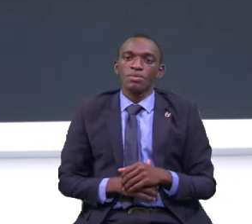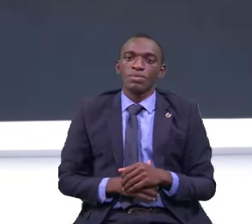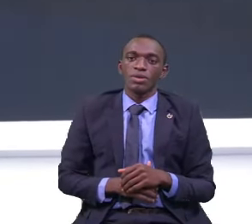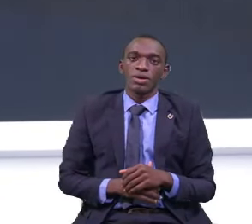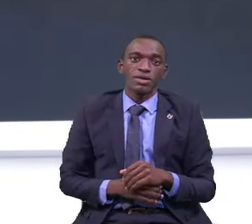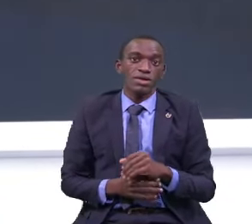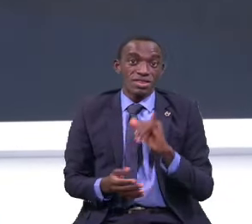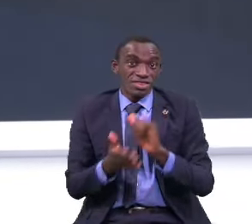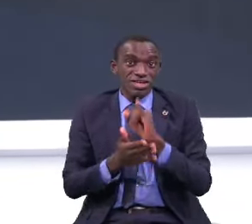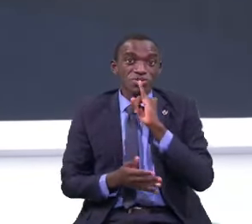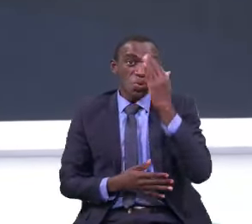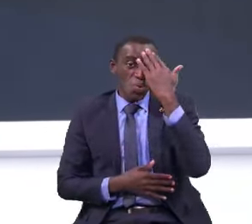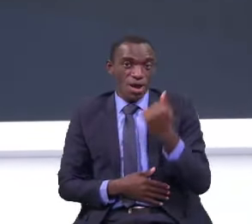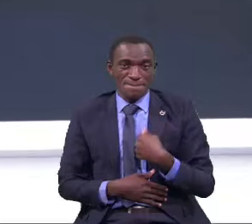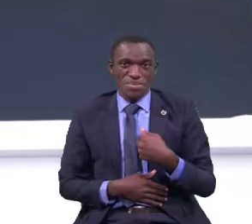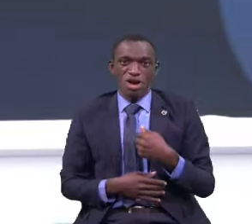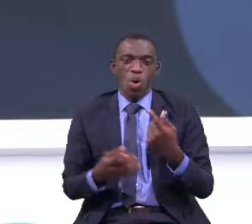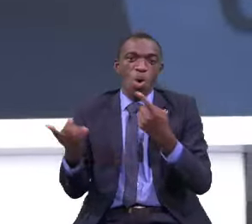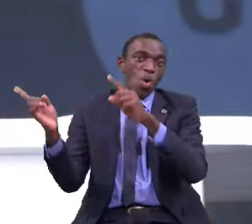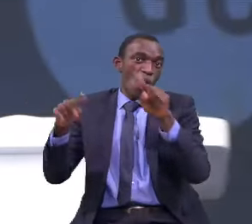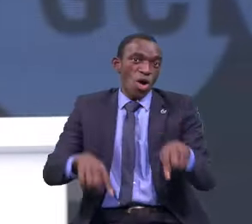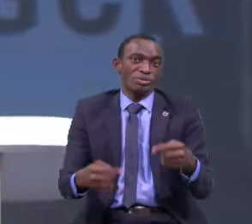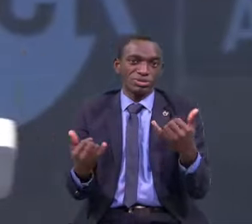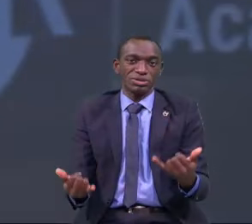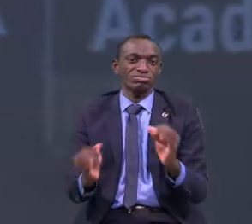That's why I come to talk to you today.